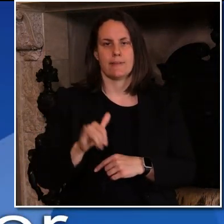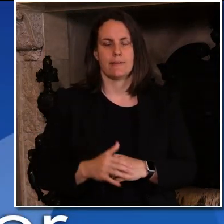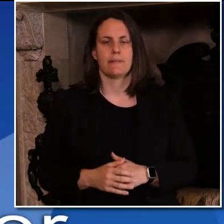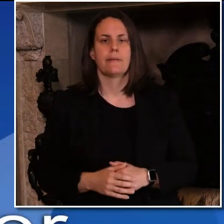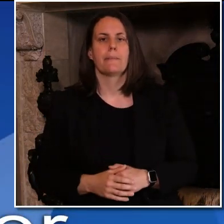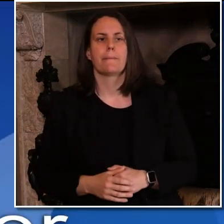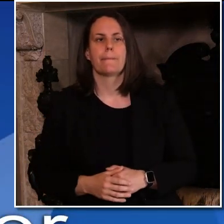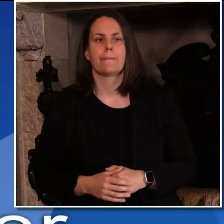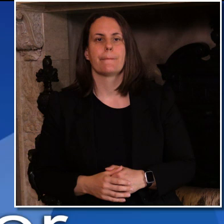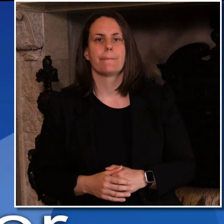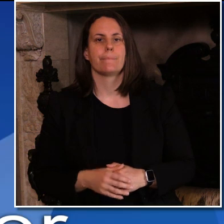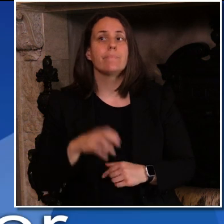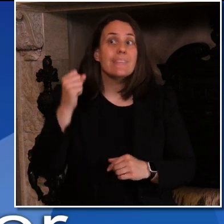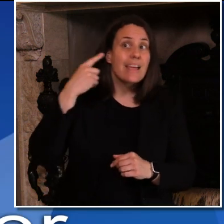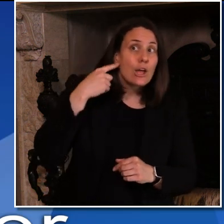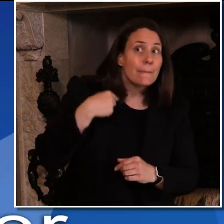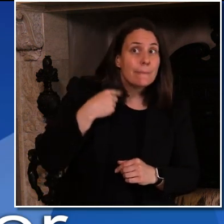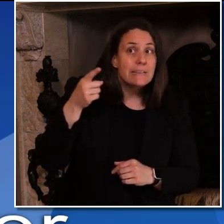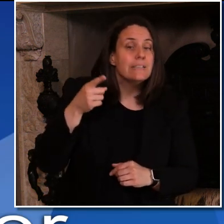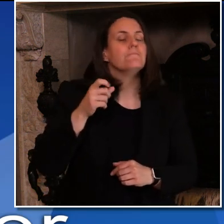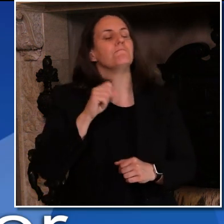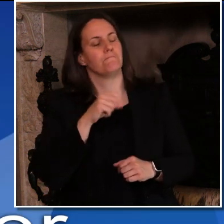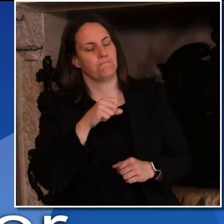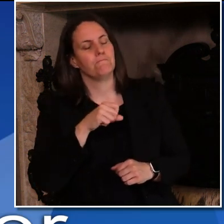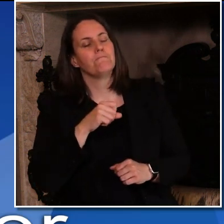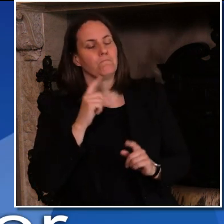Hi, can you hear me? Yes. Yep.